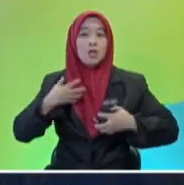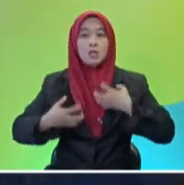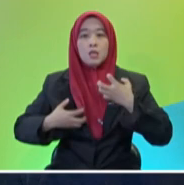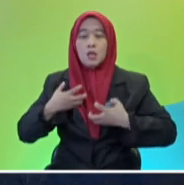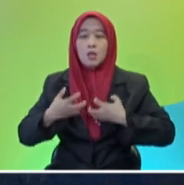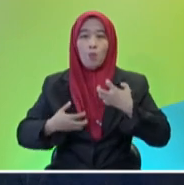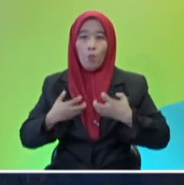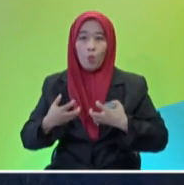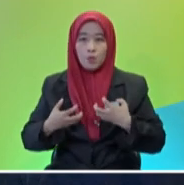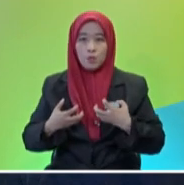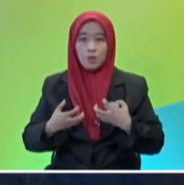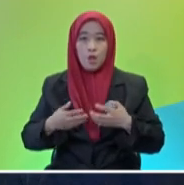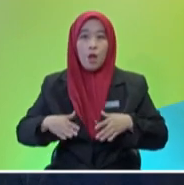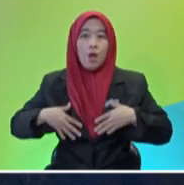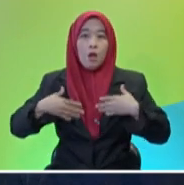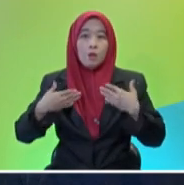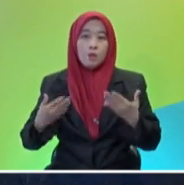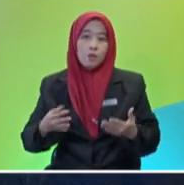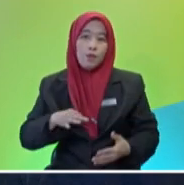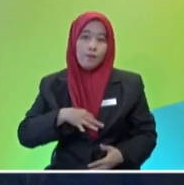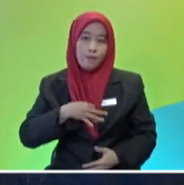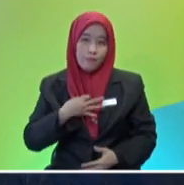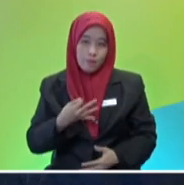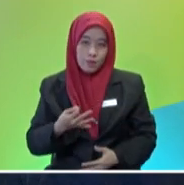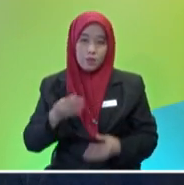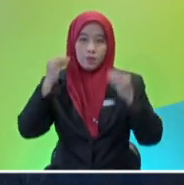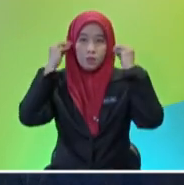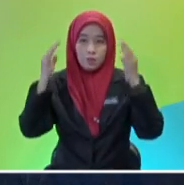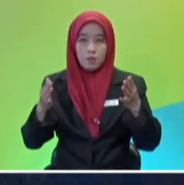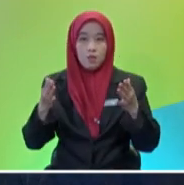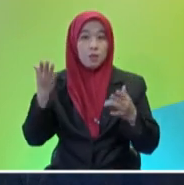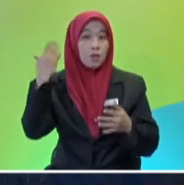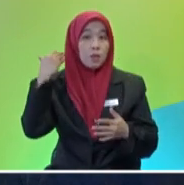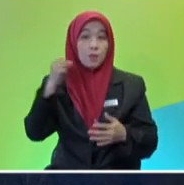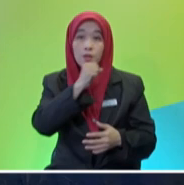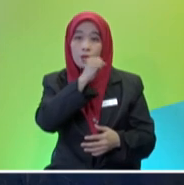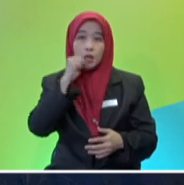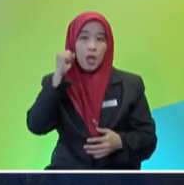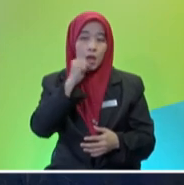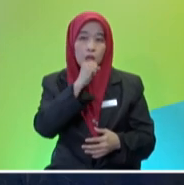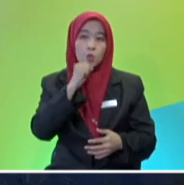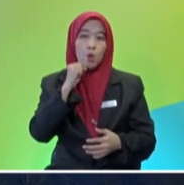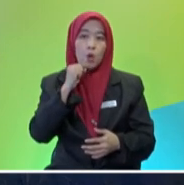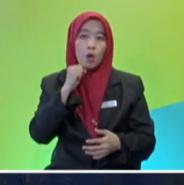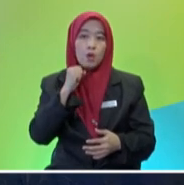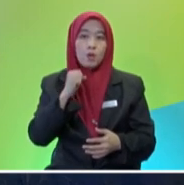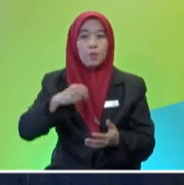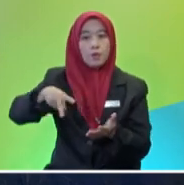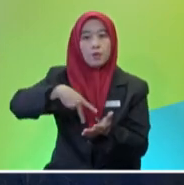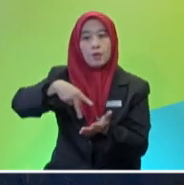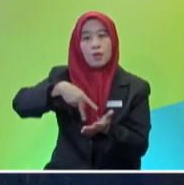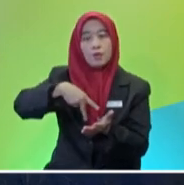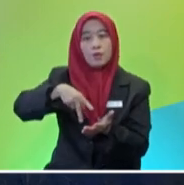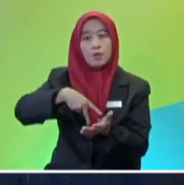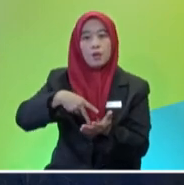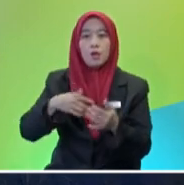emotions. Yes. How do I feel, huh? And teacher, just now we sang a song and then we did a bit of a dancing, but what